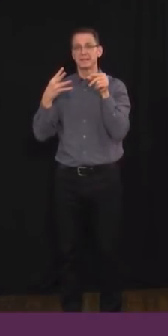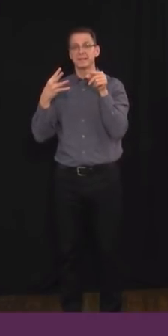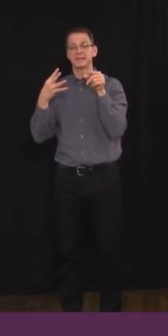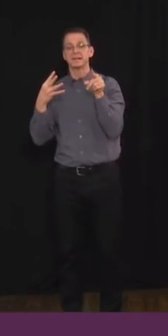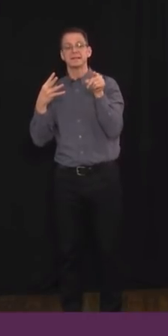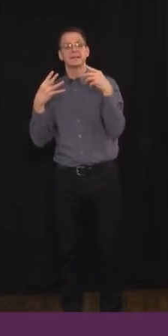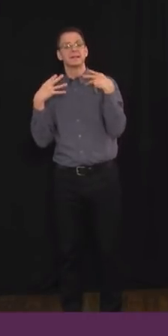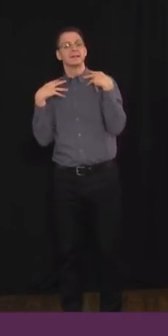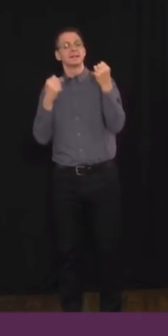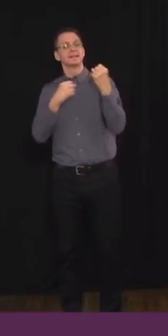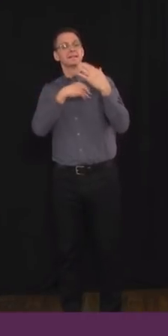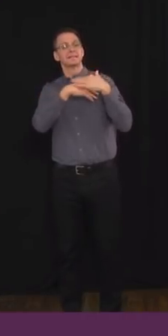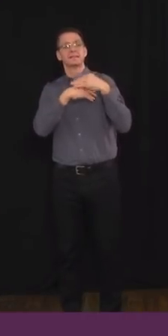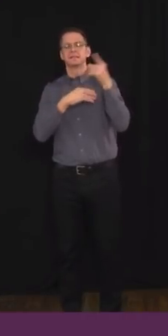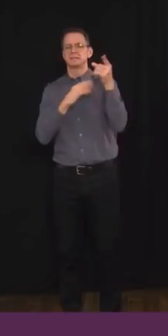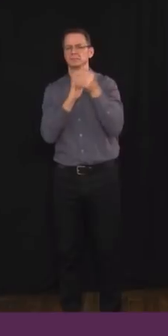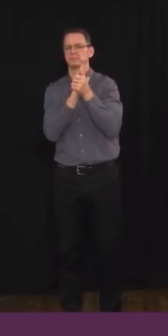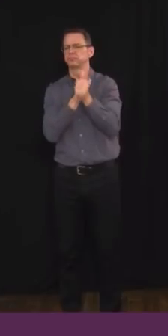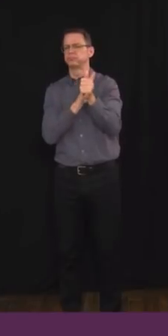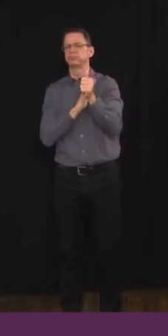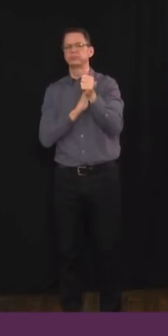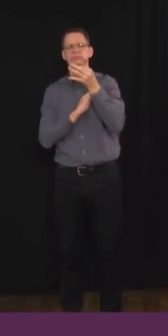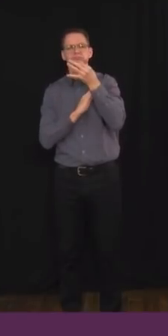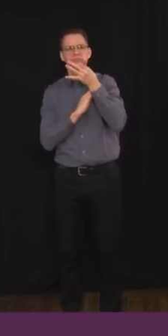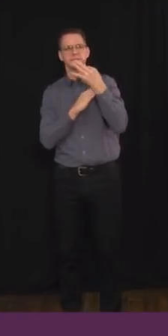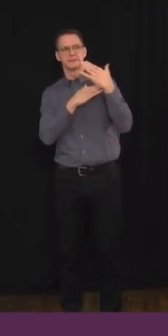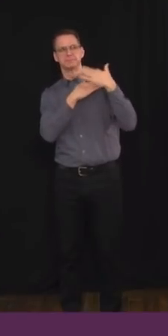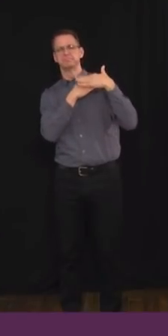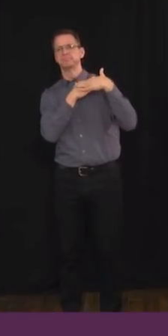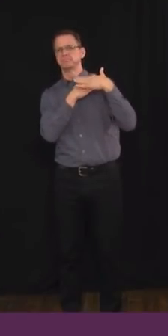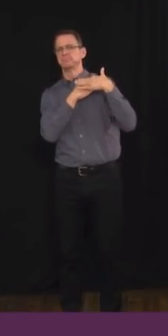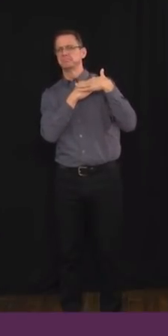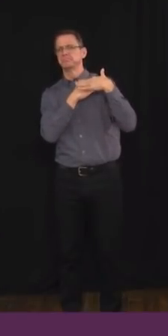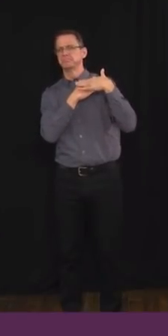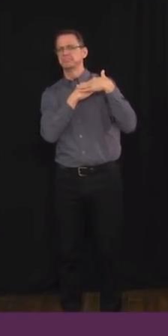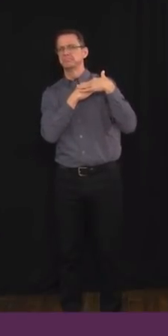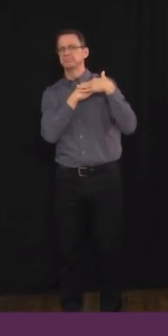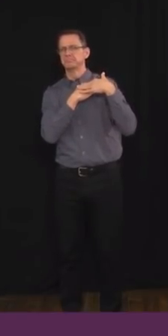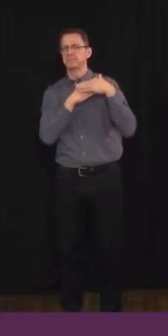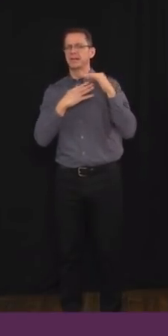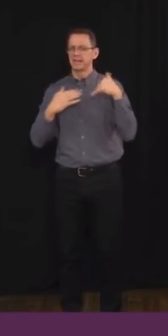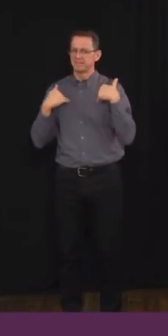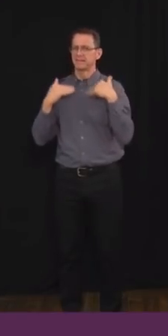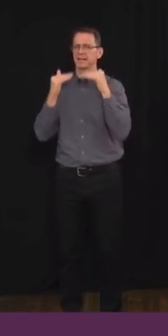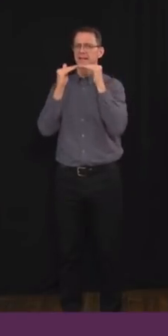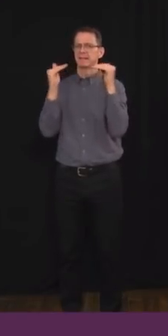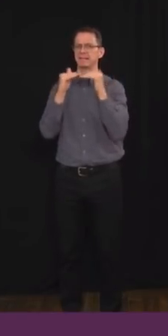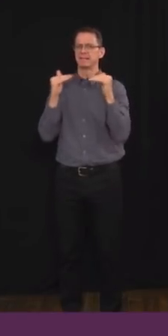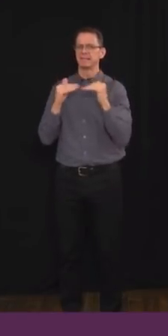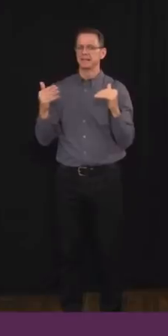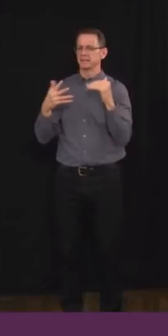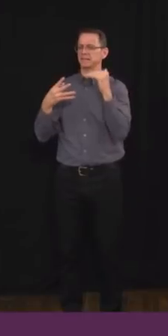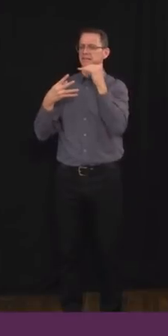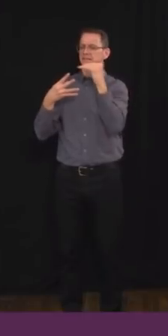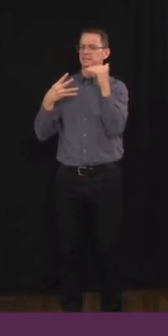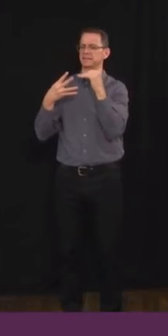specific benchmarks to drive each stage. As we walk through the steps in our